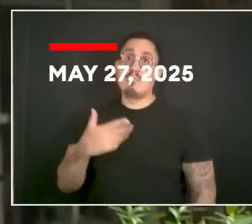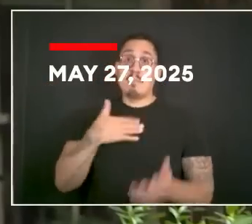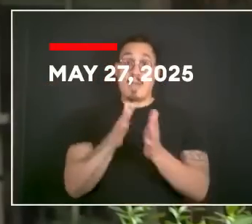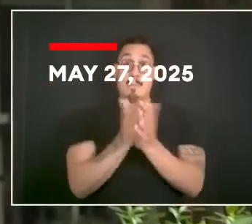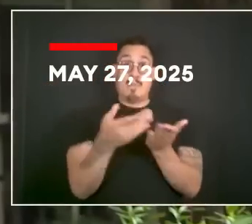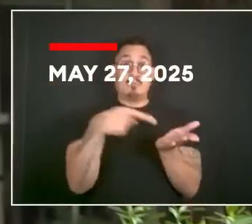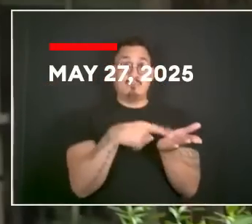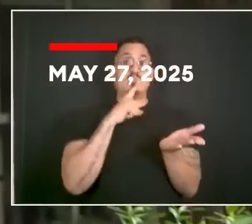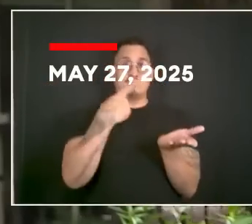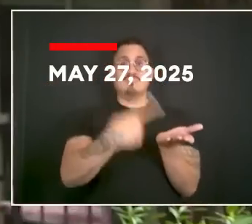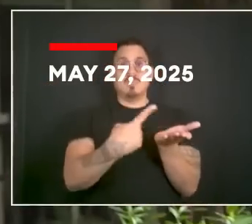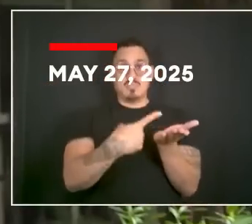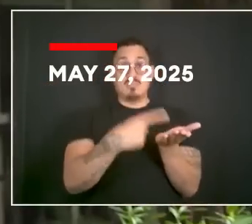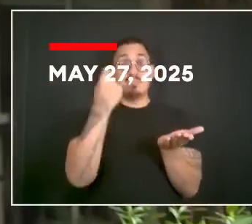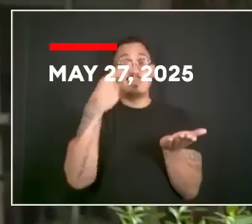read my book.